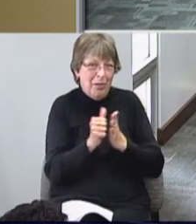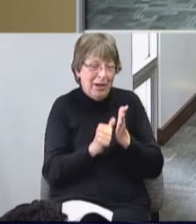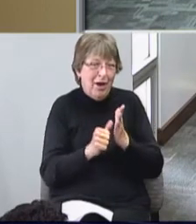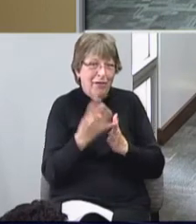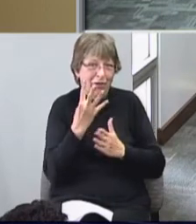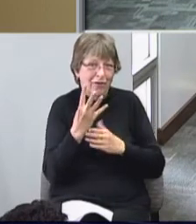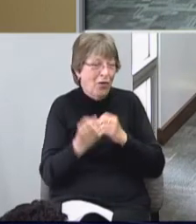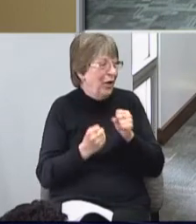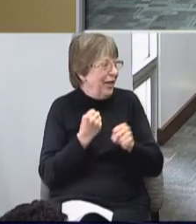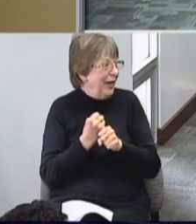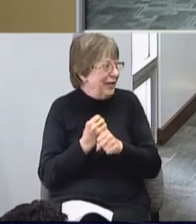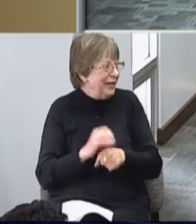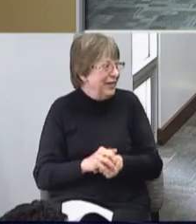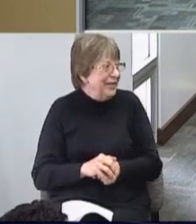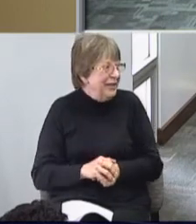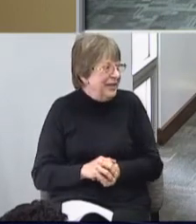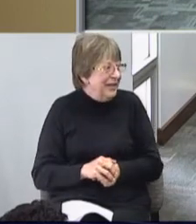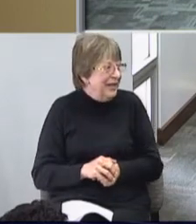longer. Great.